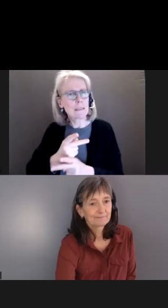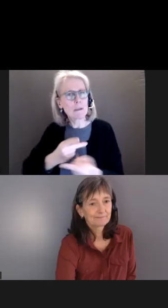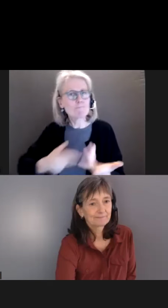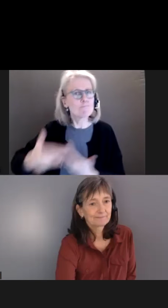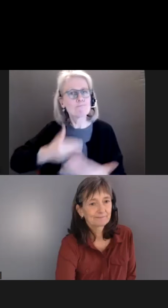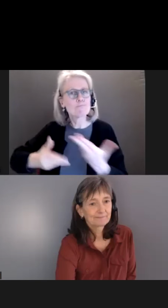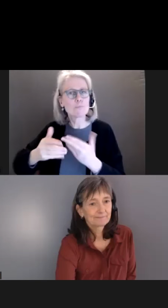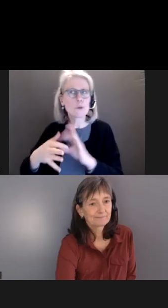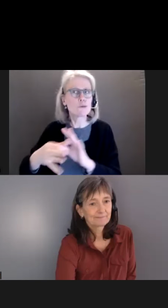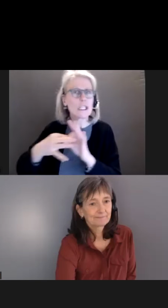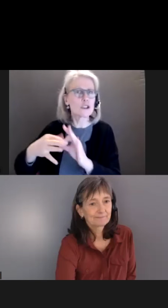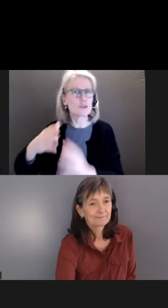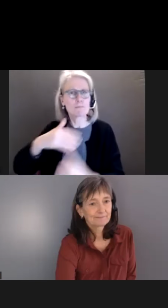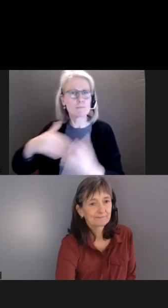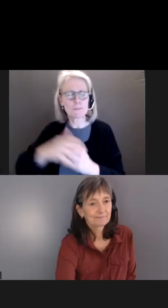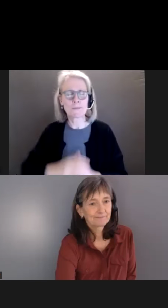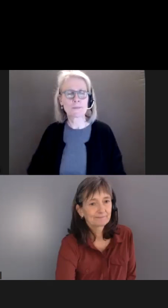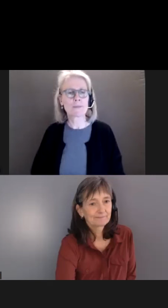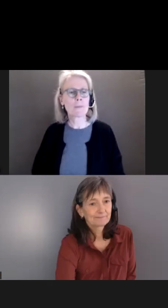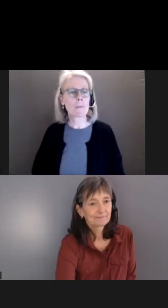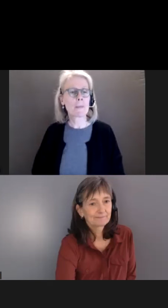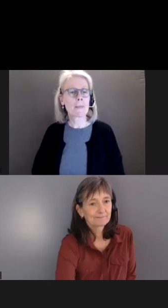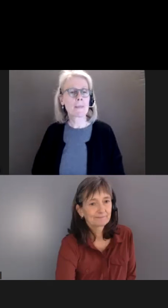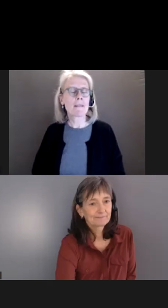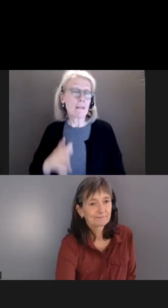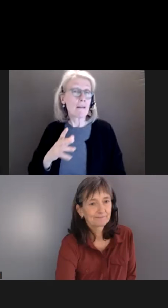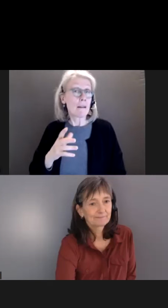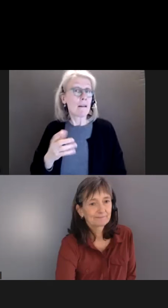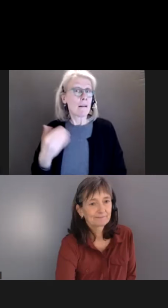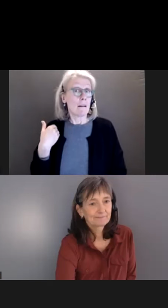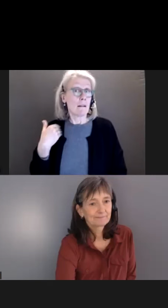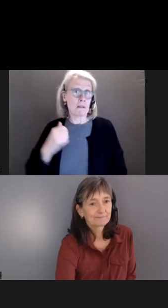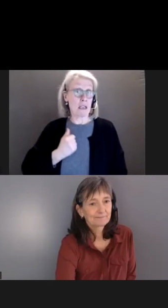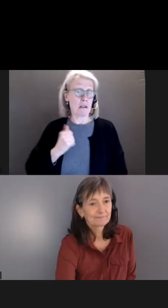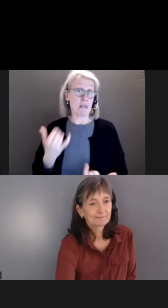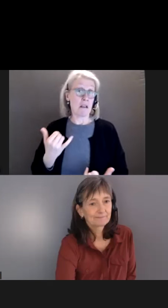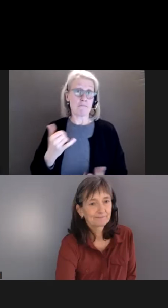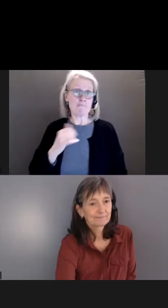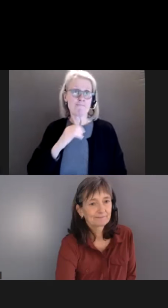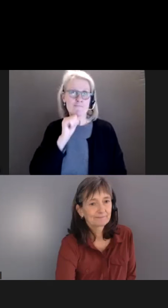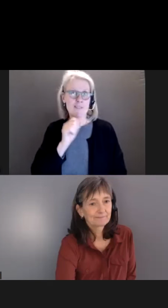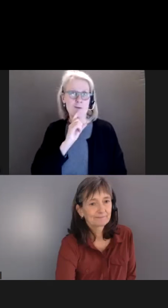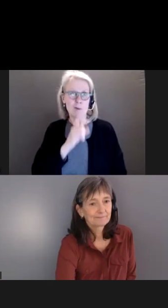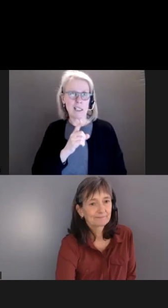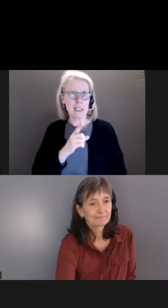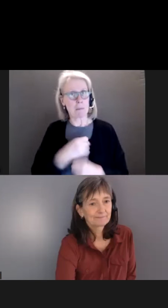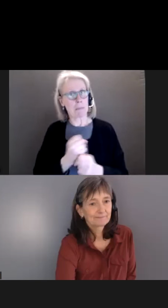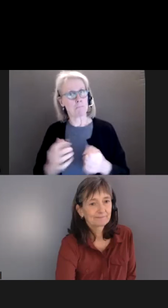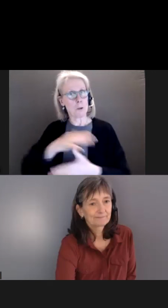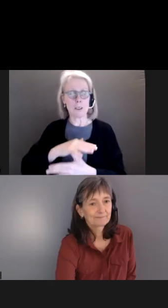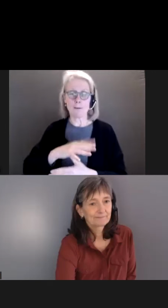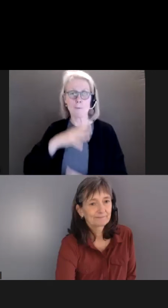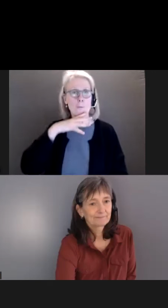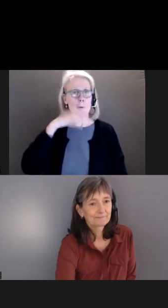environments. So as discussed at the beginning, overall, Canada currently does not prioritize providing older adults with